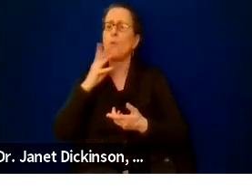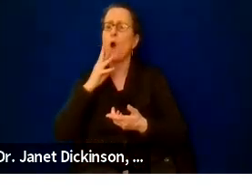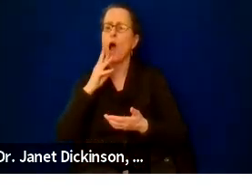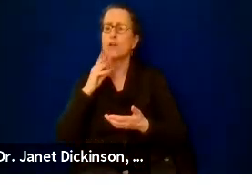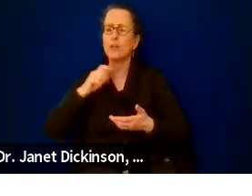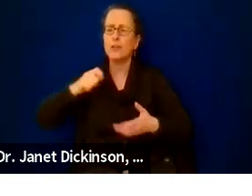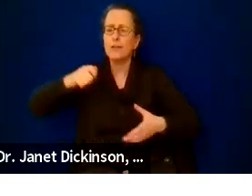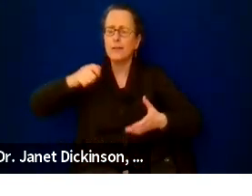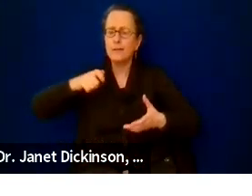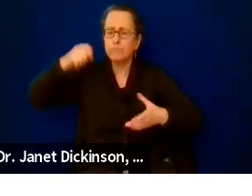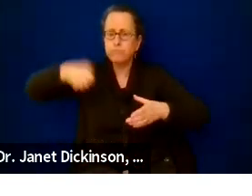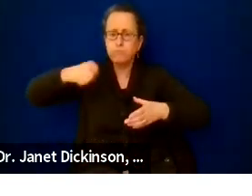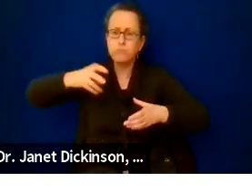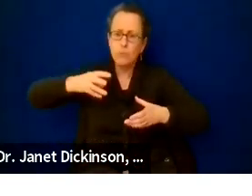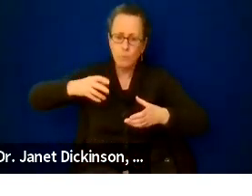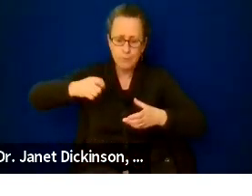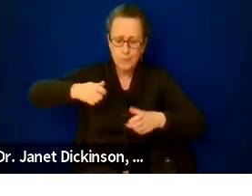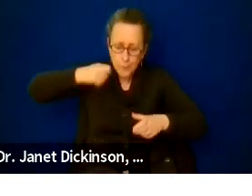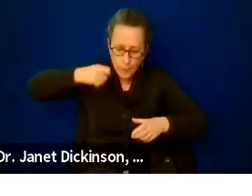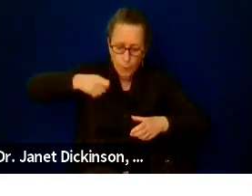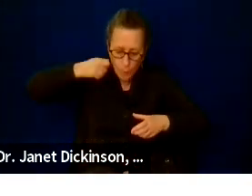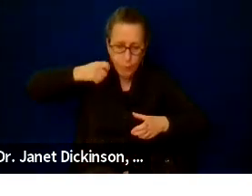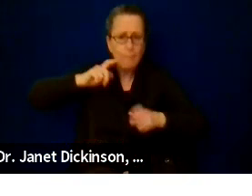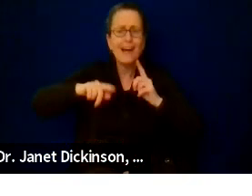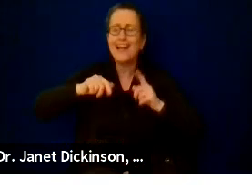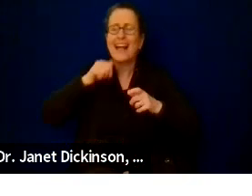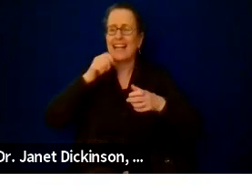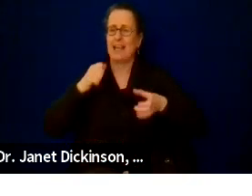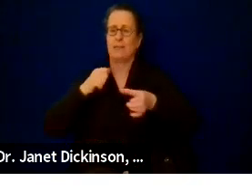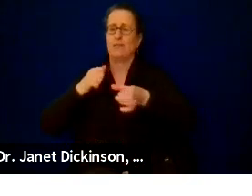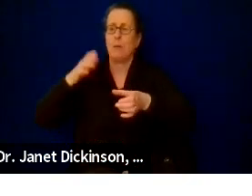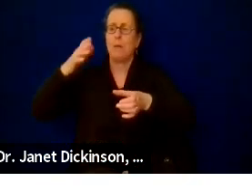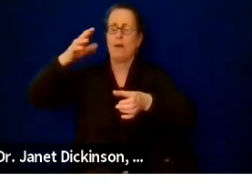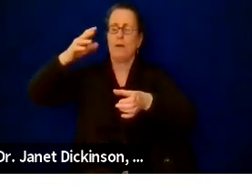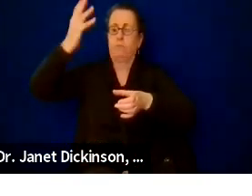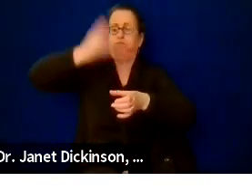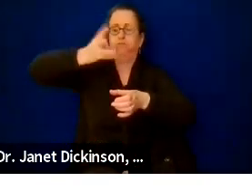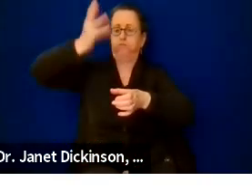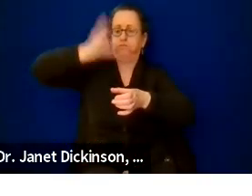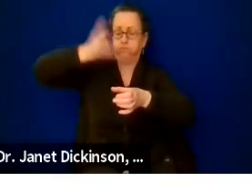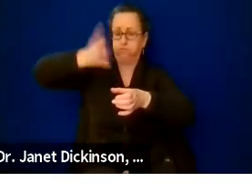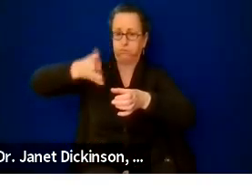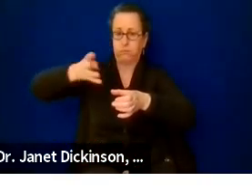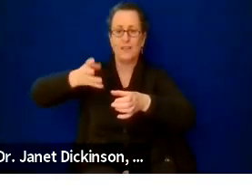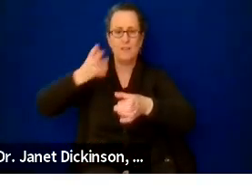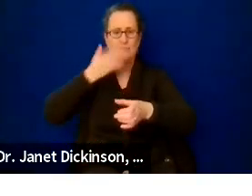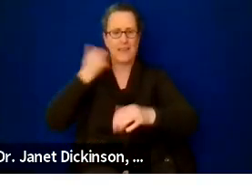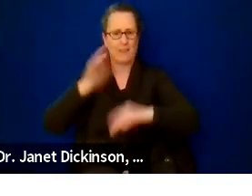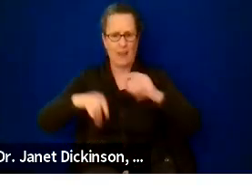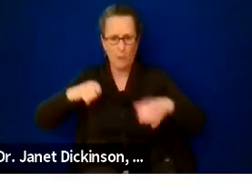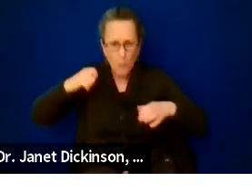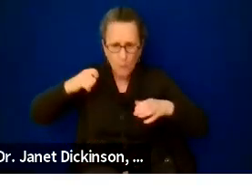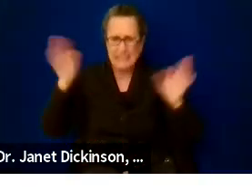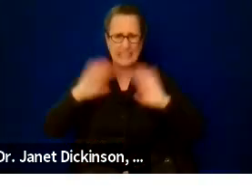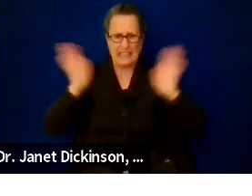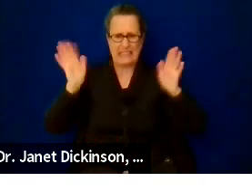bit on the food thing, one thing I neglected to mention is that if a parent chooses to send lunch to